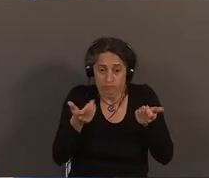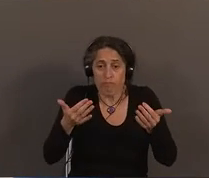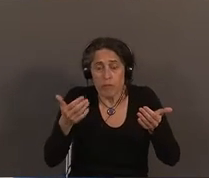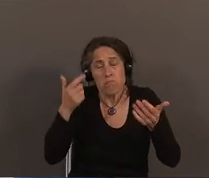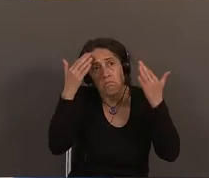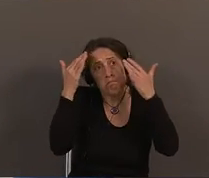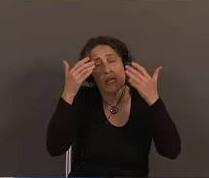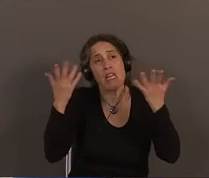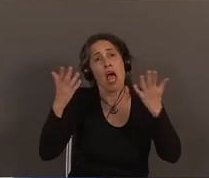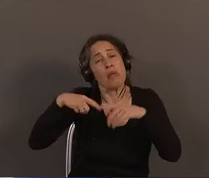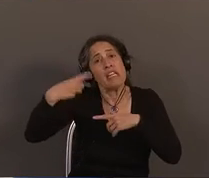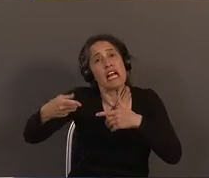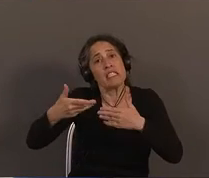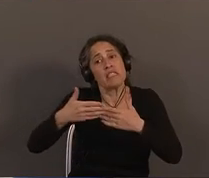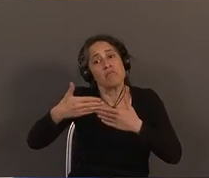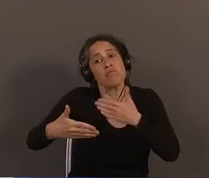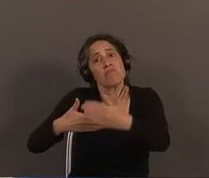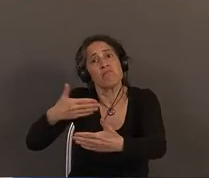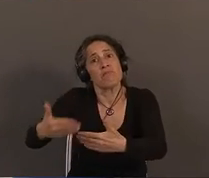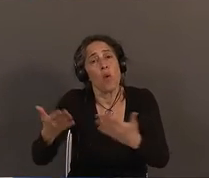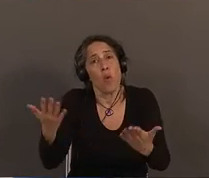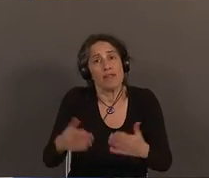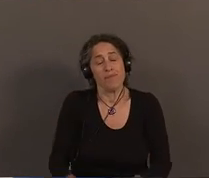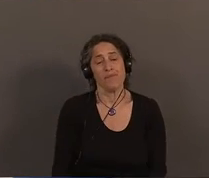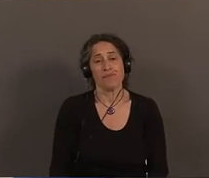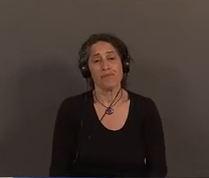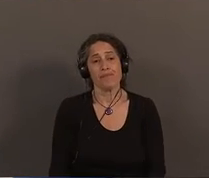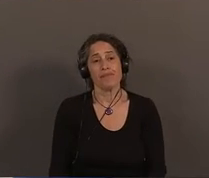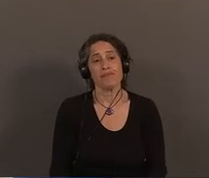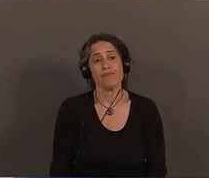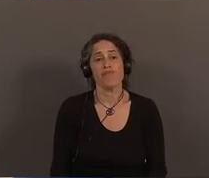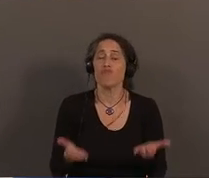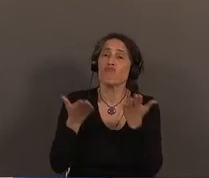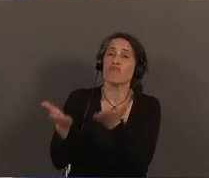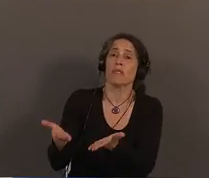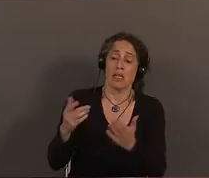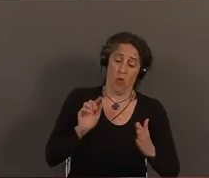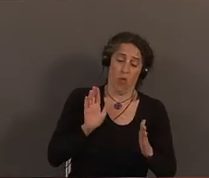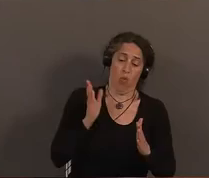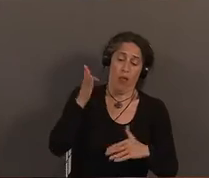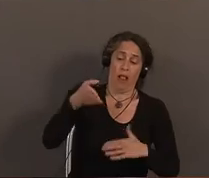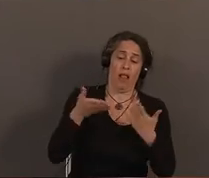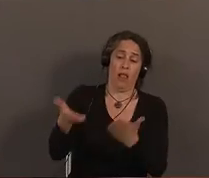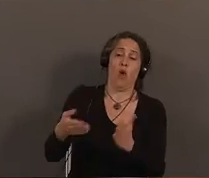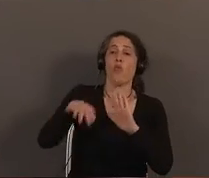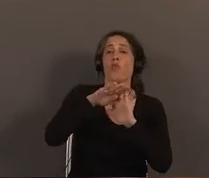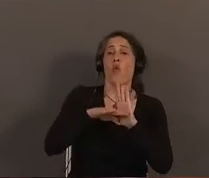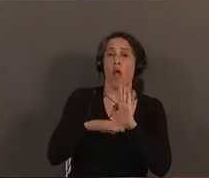of proposals that will give the certainty to operators to invest. Mr.